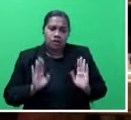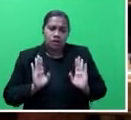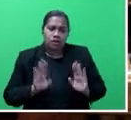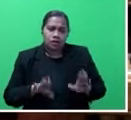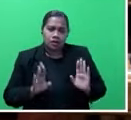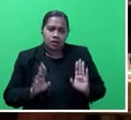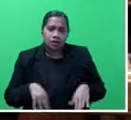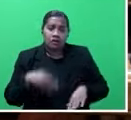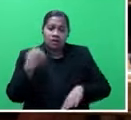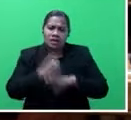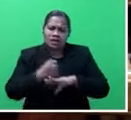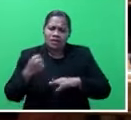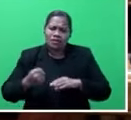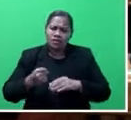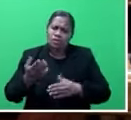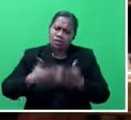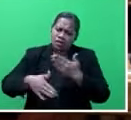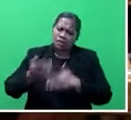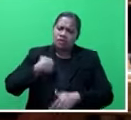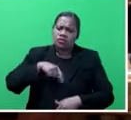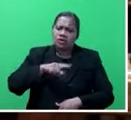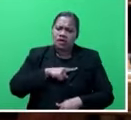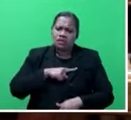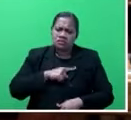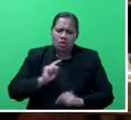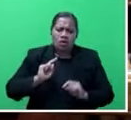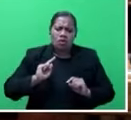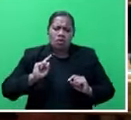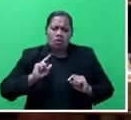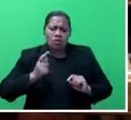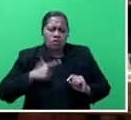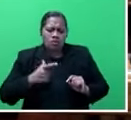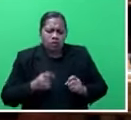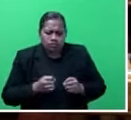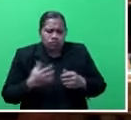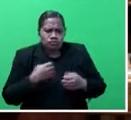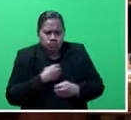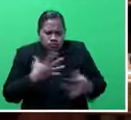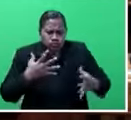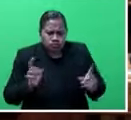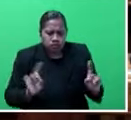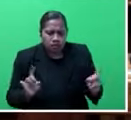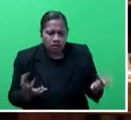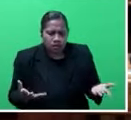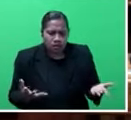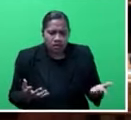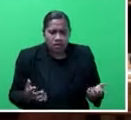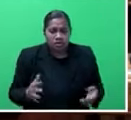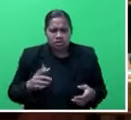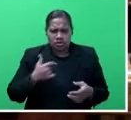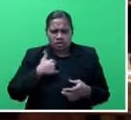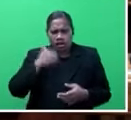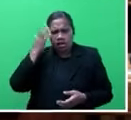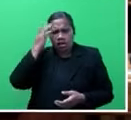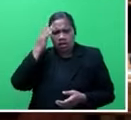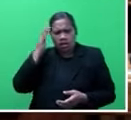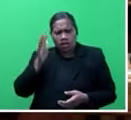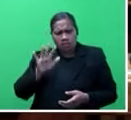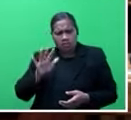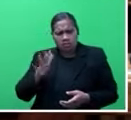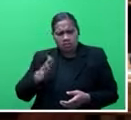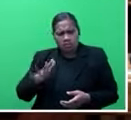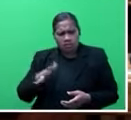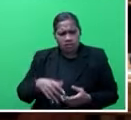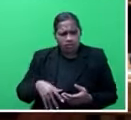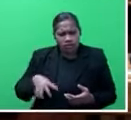waiting for the government to explain to us what the shock was. And we were anticipating that it might be, as expected, we